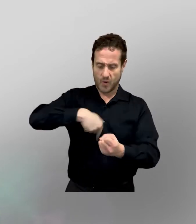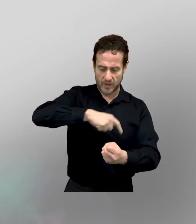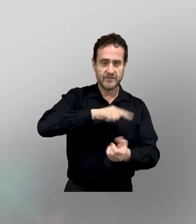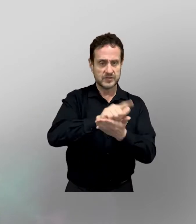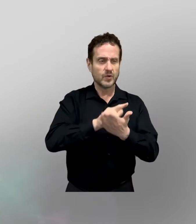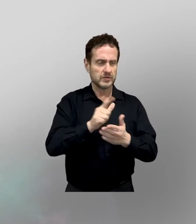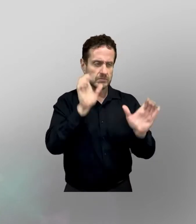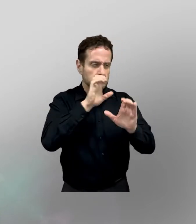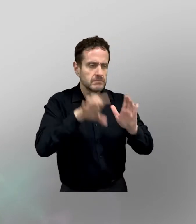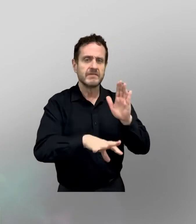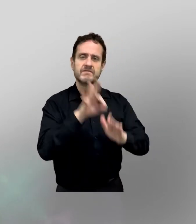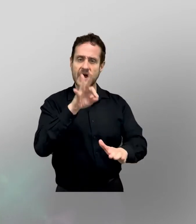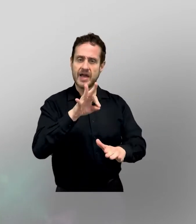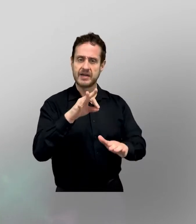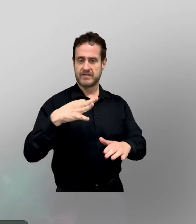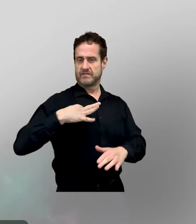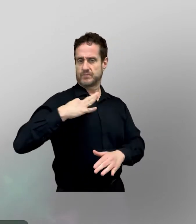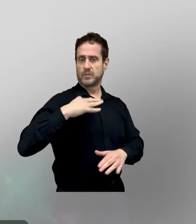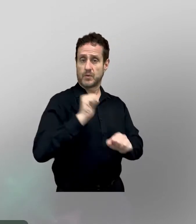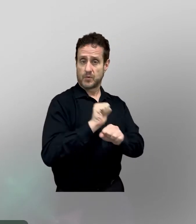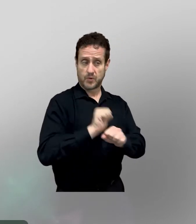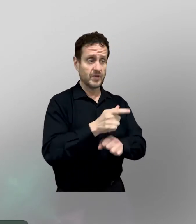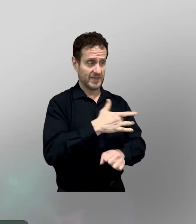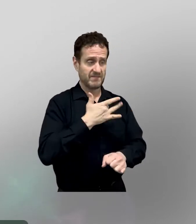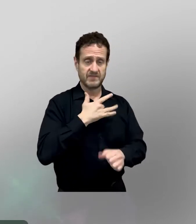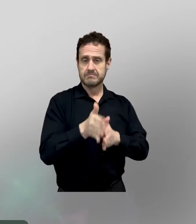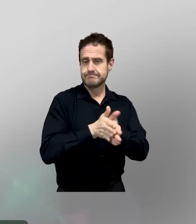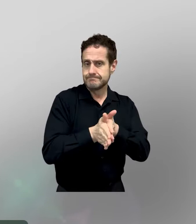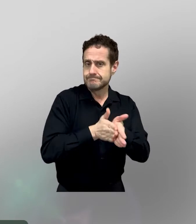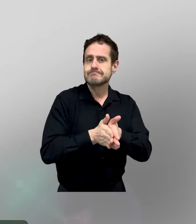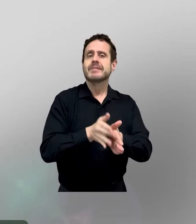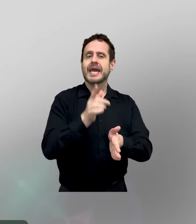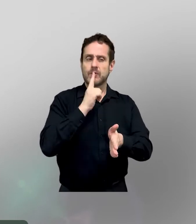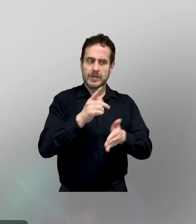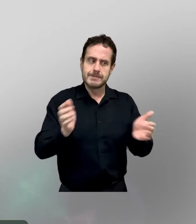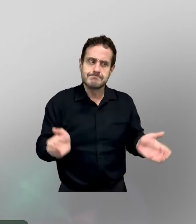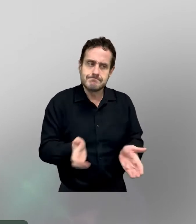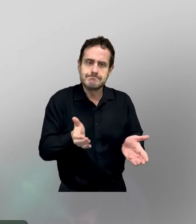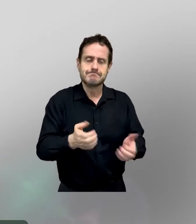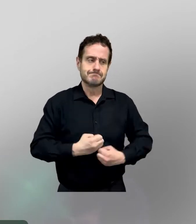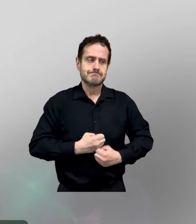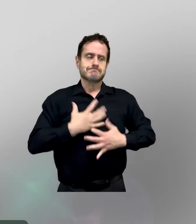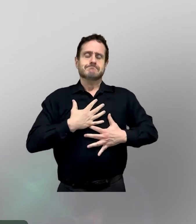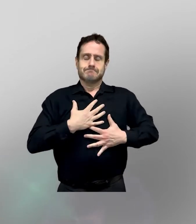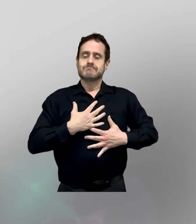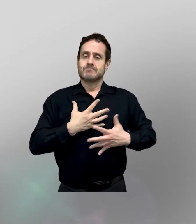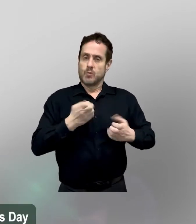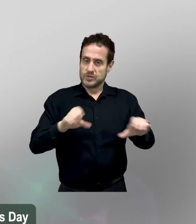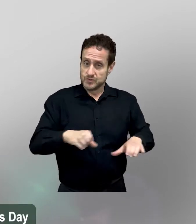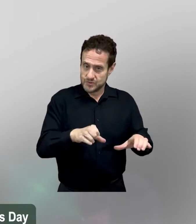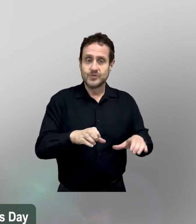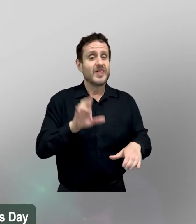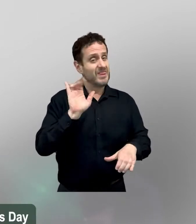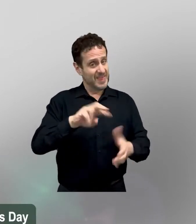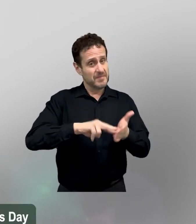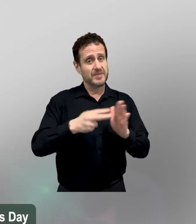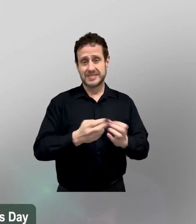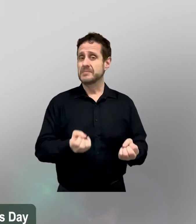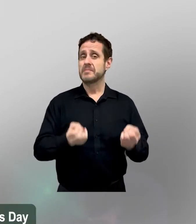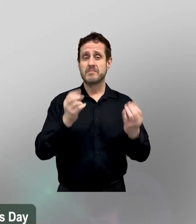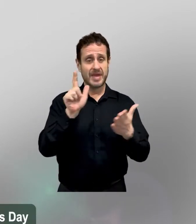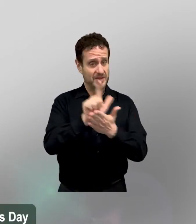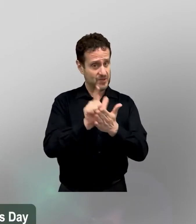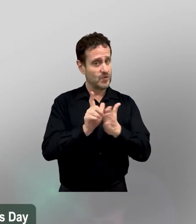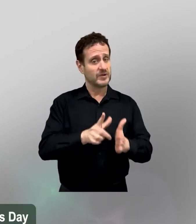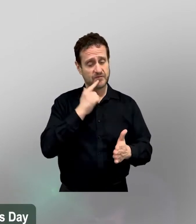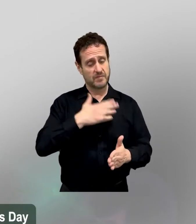attorneys to find pro bono work that they are passionate about and are driven towards. And that has allowed